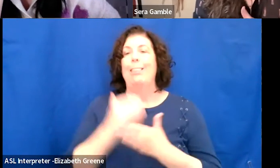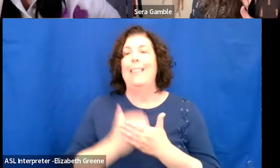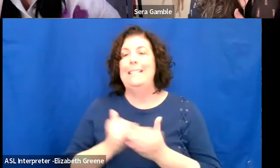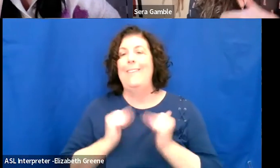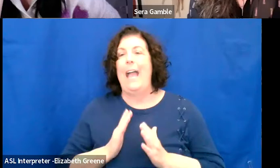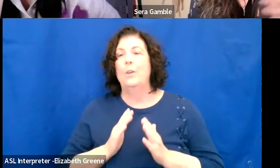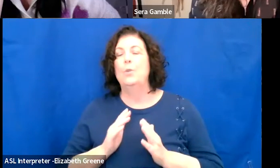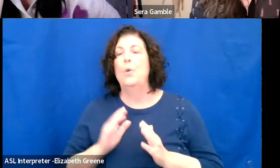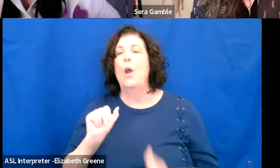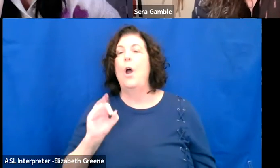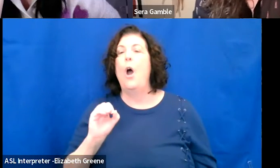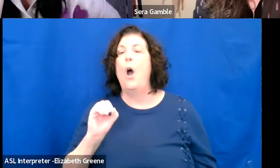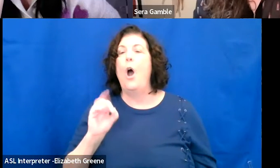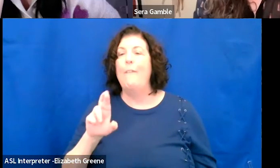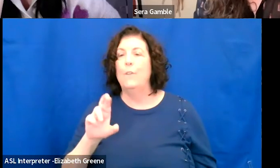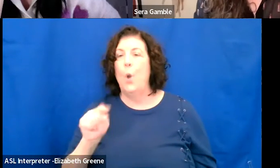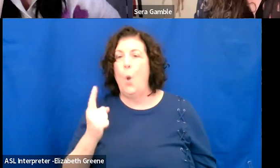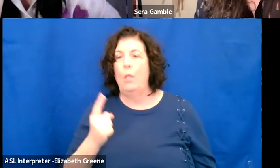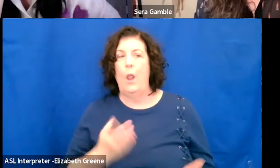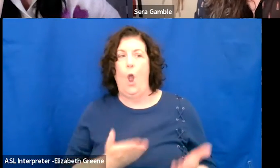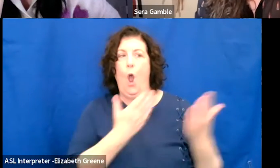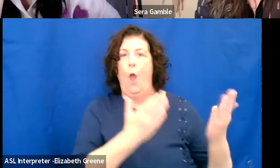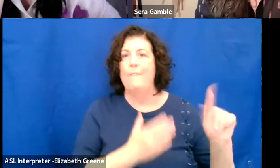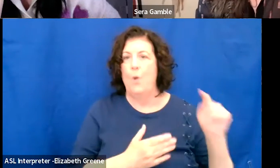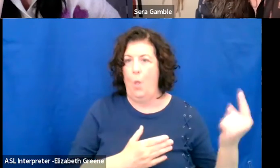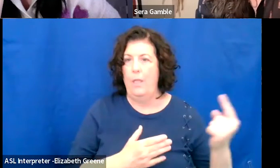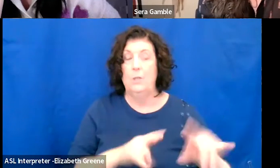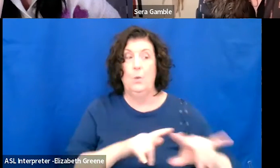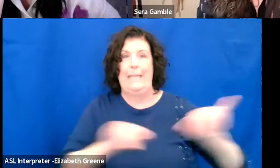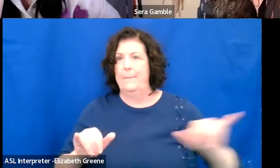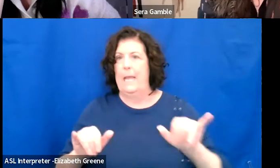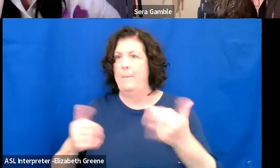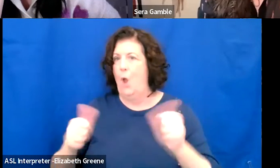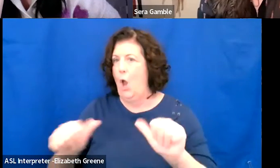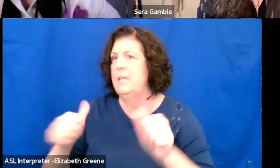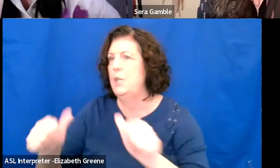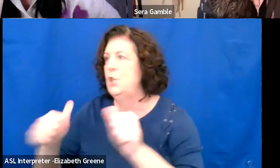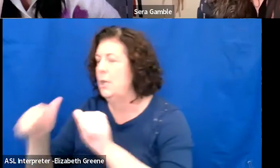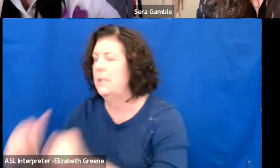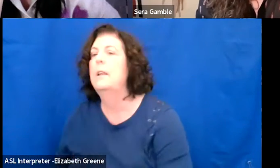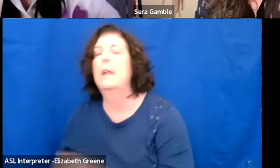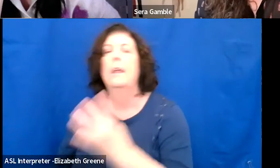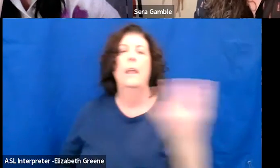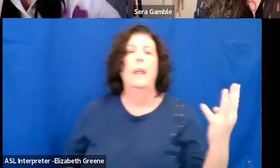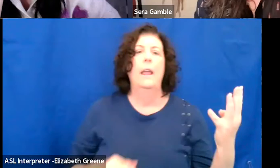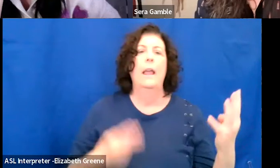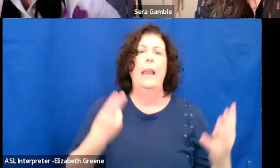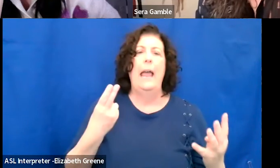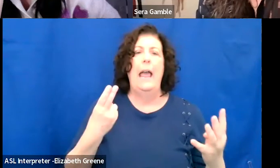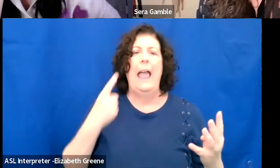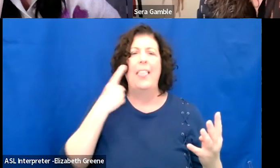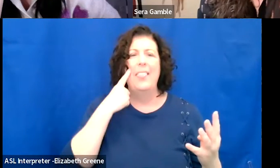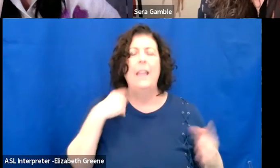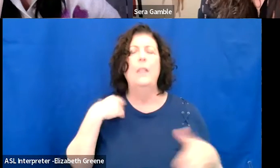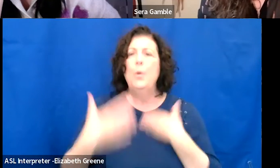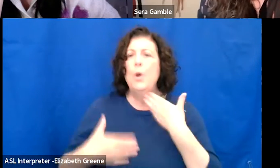you're talking to their reps. And so you're kind of doing everything all at the same time. And we had gone, I think, far enough down the road with a couple of actors that we